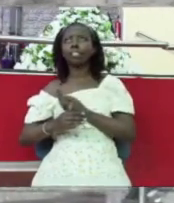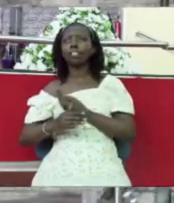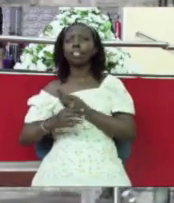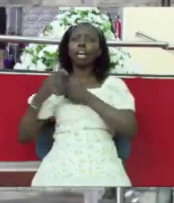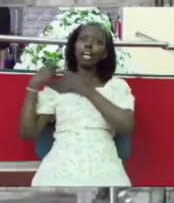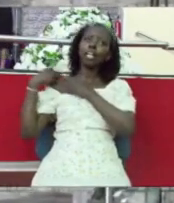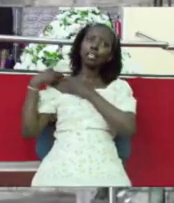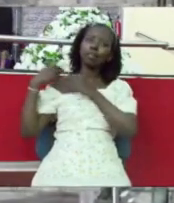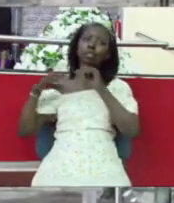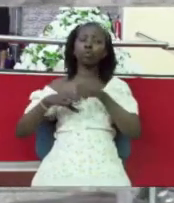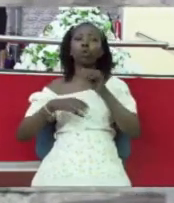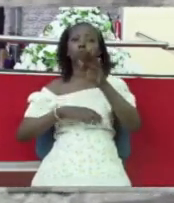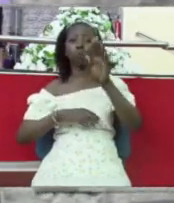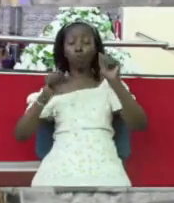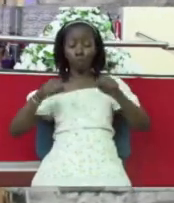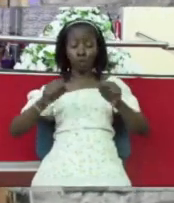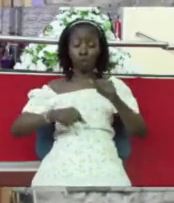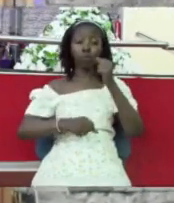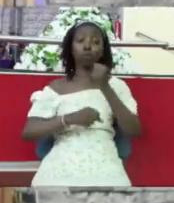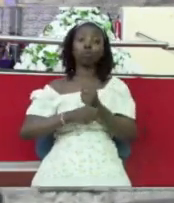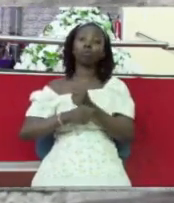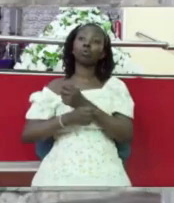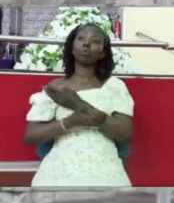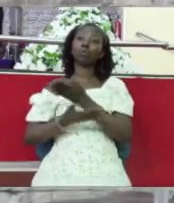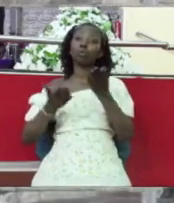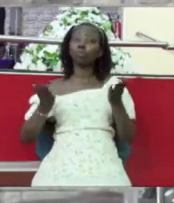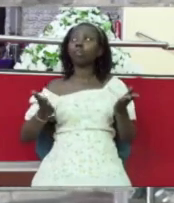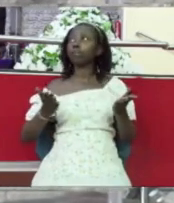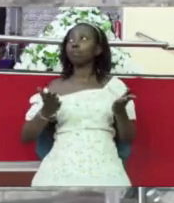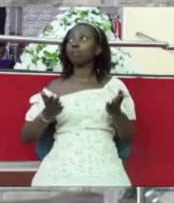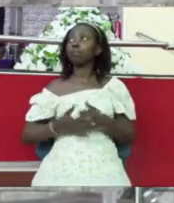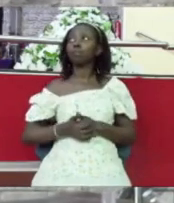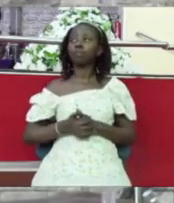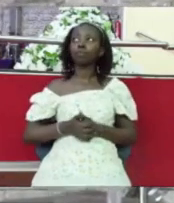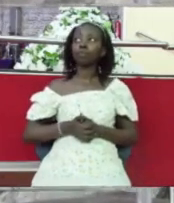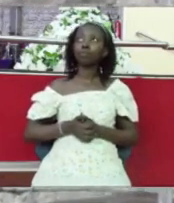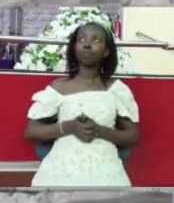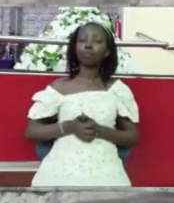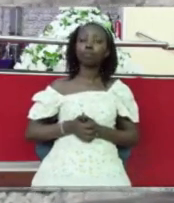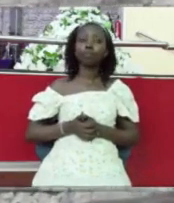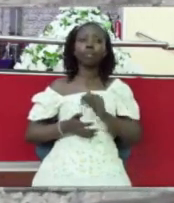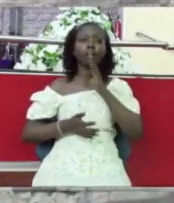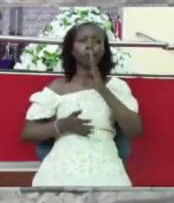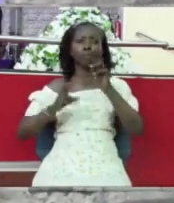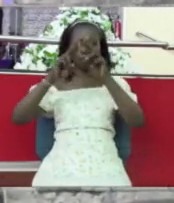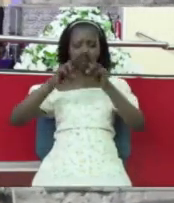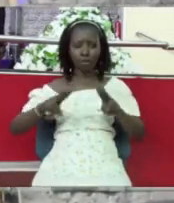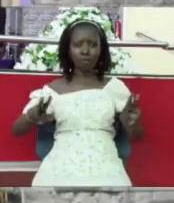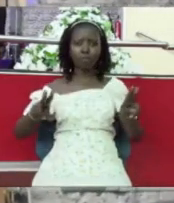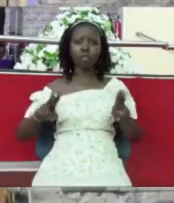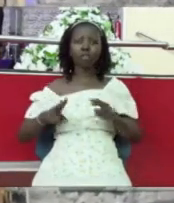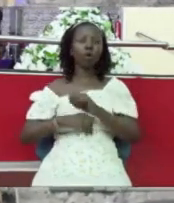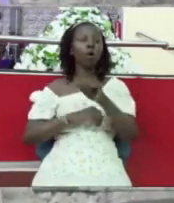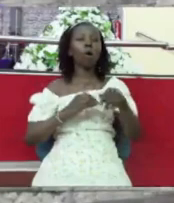it is possible for you to do this. Inasema ya kwamba utaweza uko na uwezo wa kufanya mambo haya. Be at peace with all men. Ukaweza kuwa na